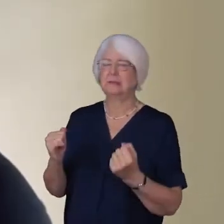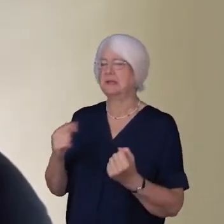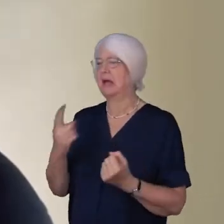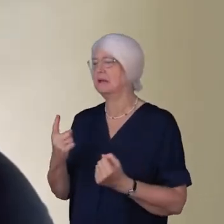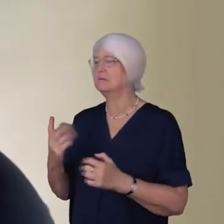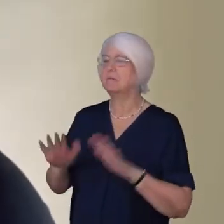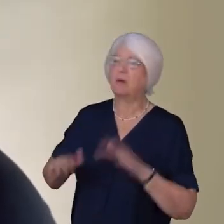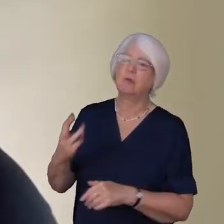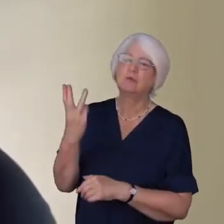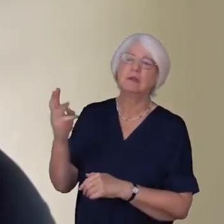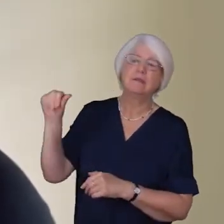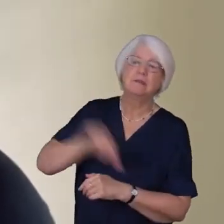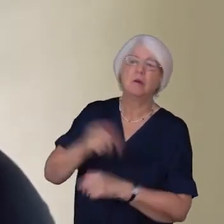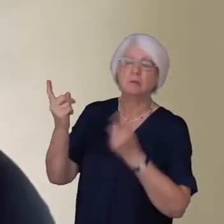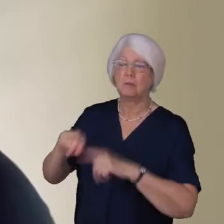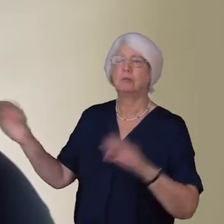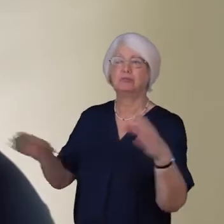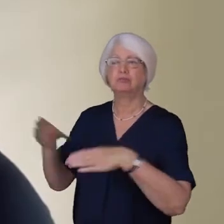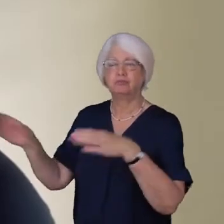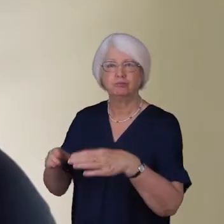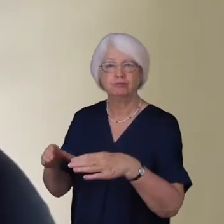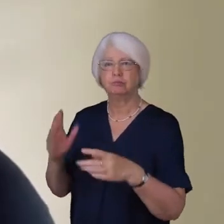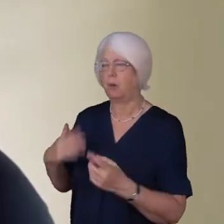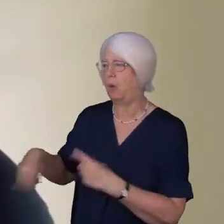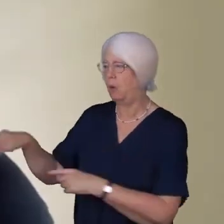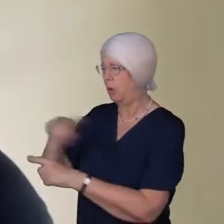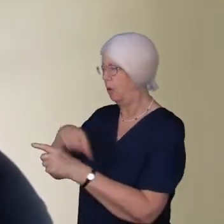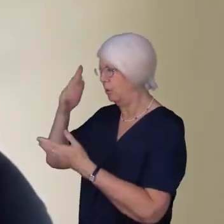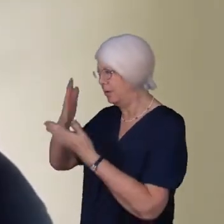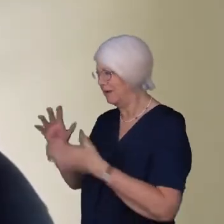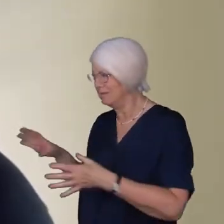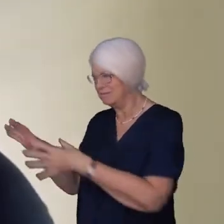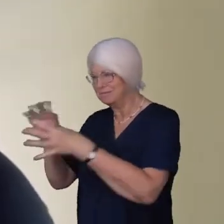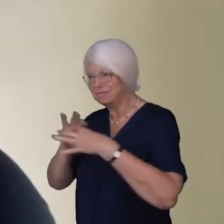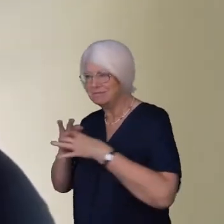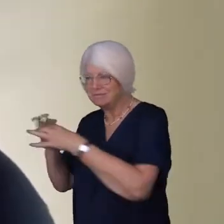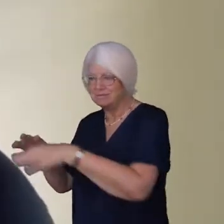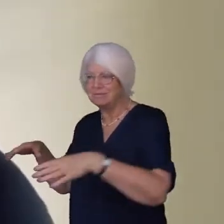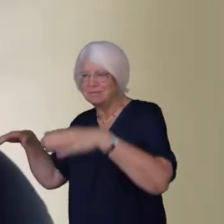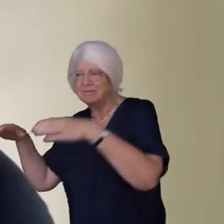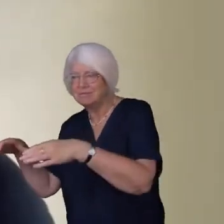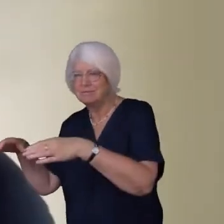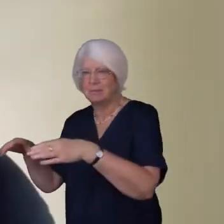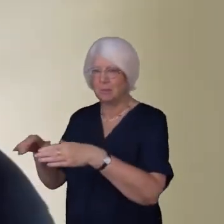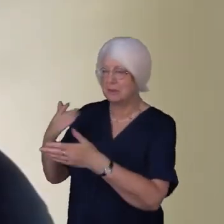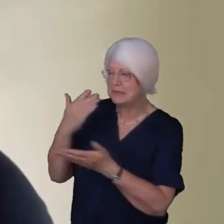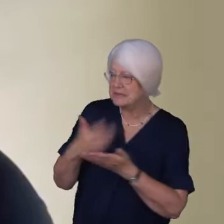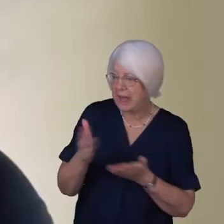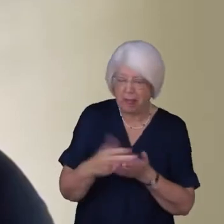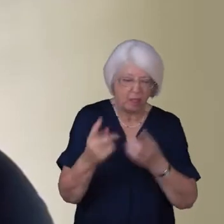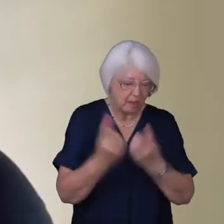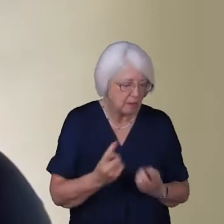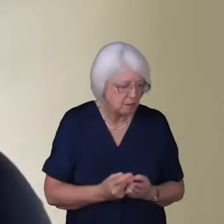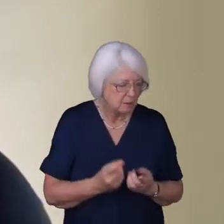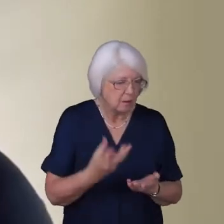added. All who believed were together and had all things in common. They would sell their possessions and goods